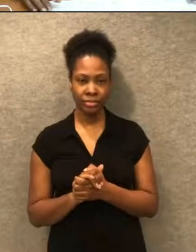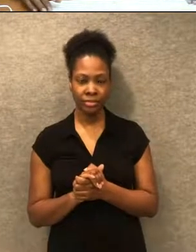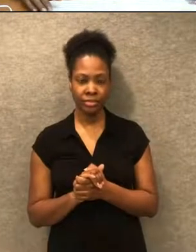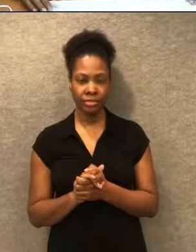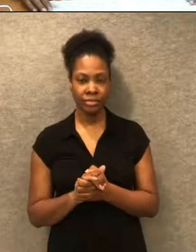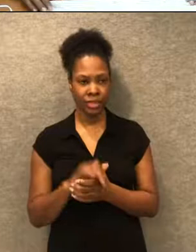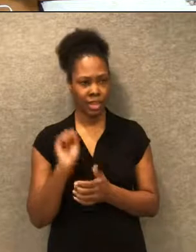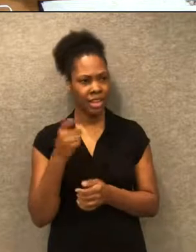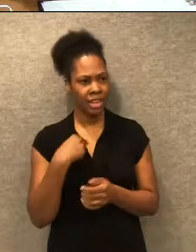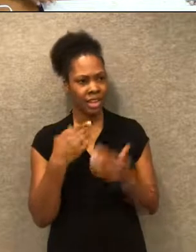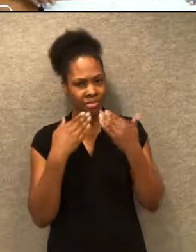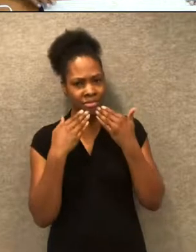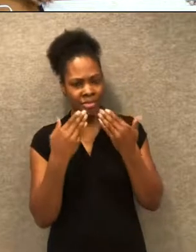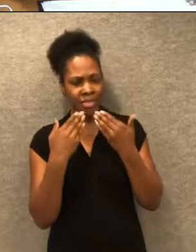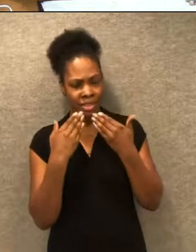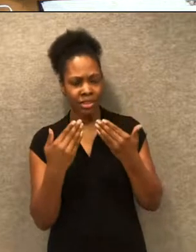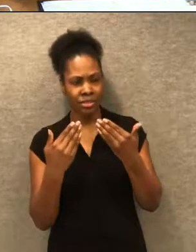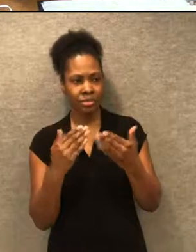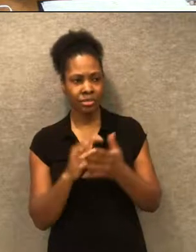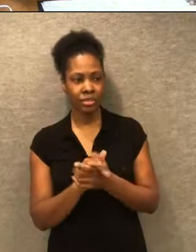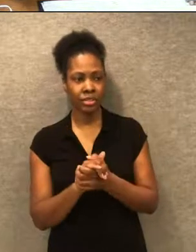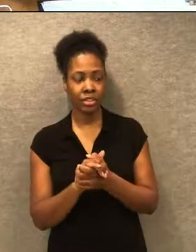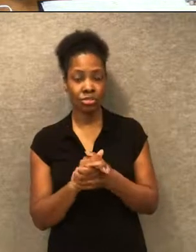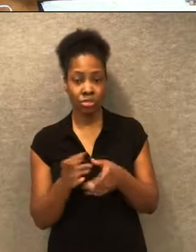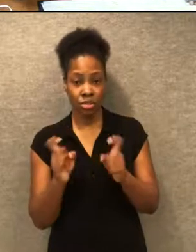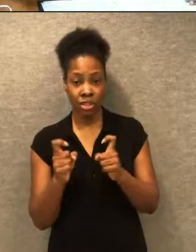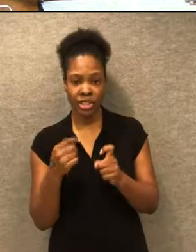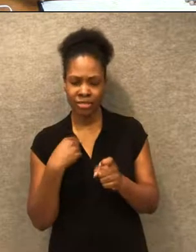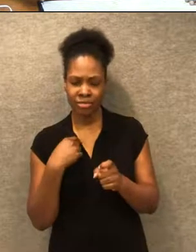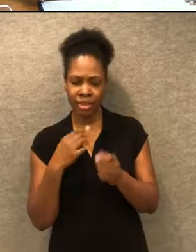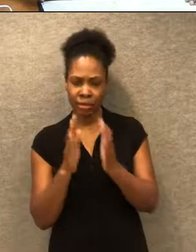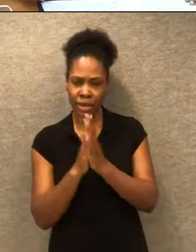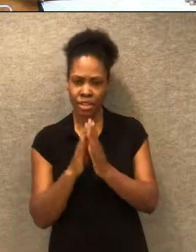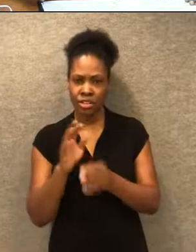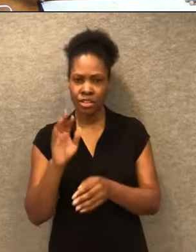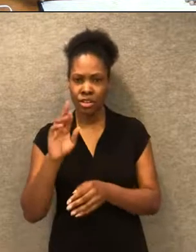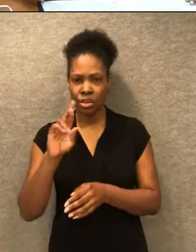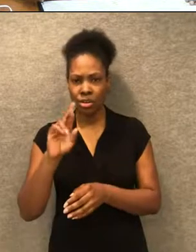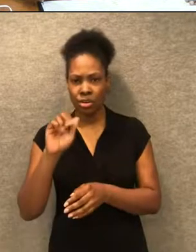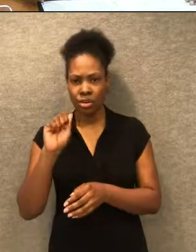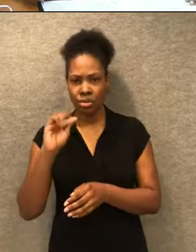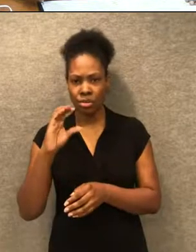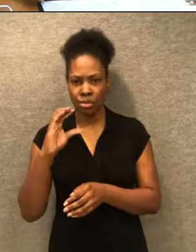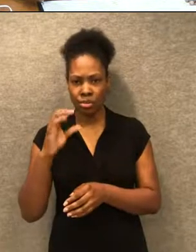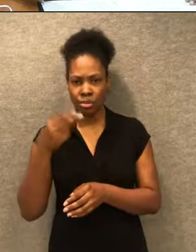that's one of, and you know, and very quickly, I'm going to ask Rachel. Rachel, do we got any calls?